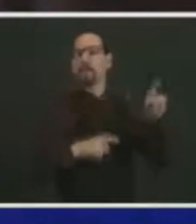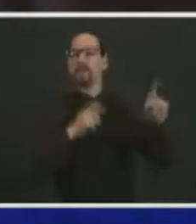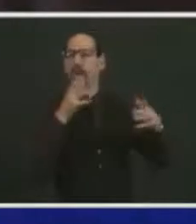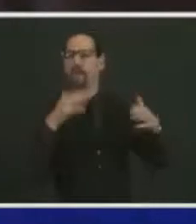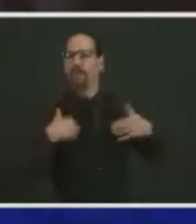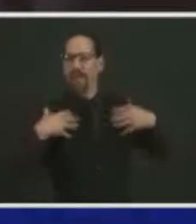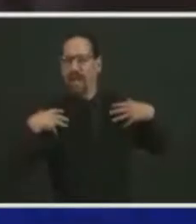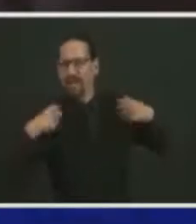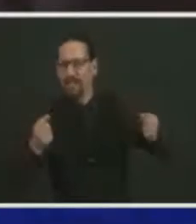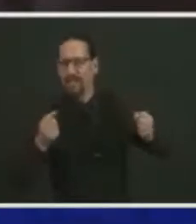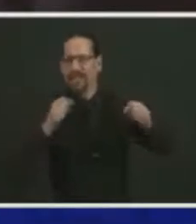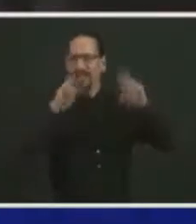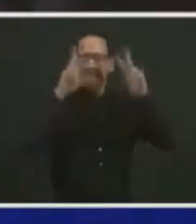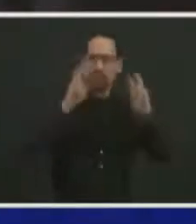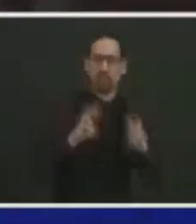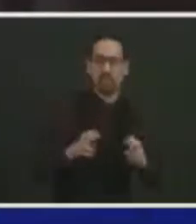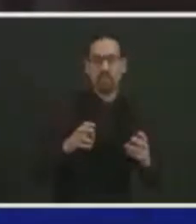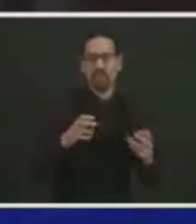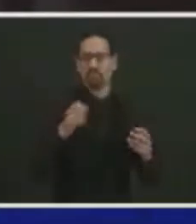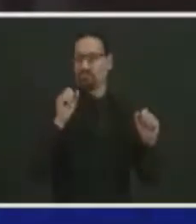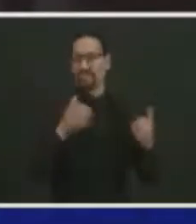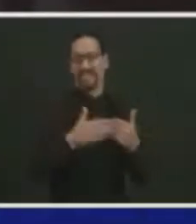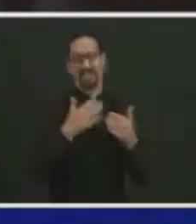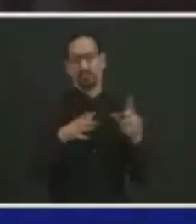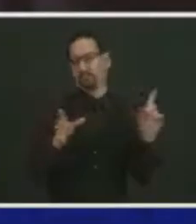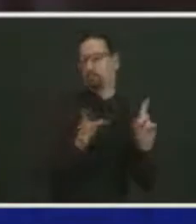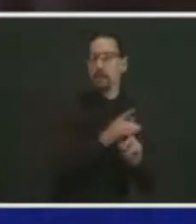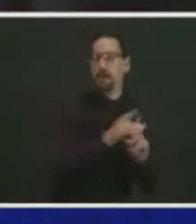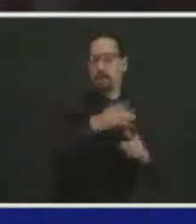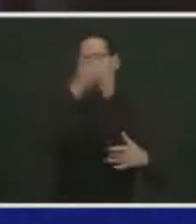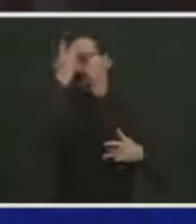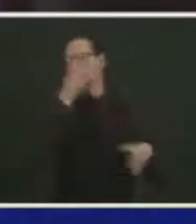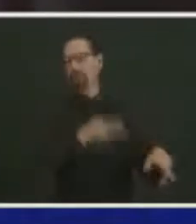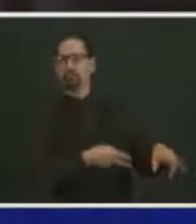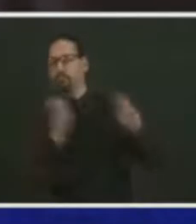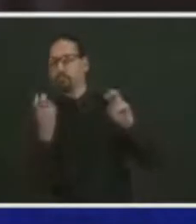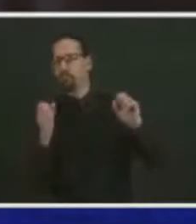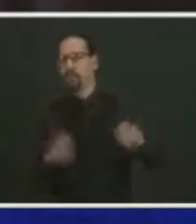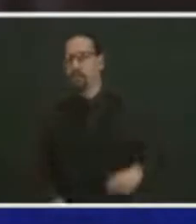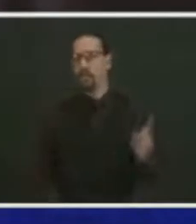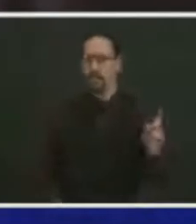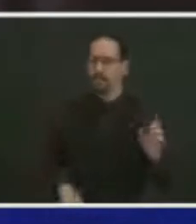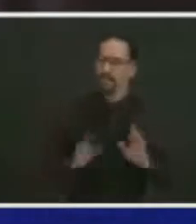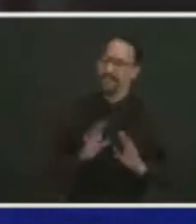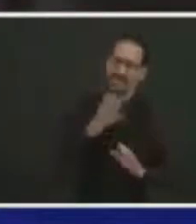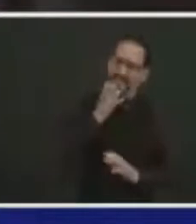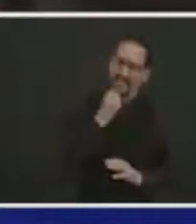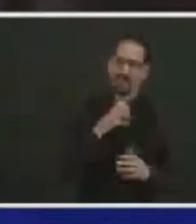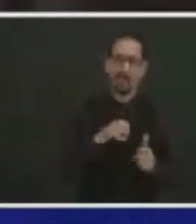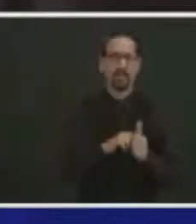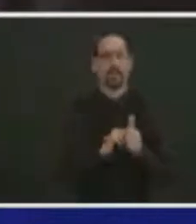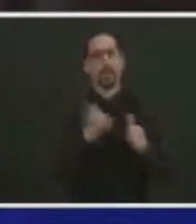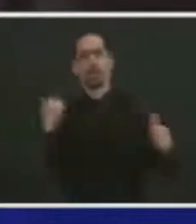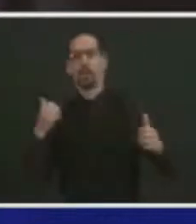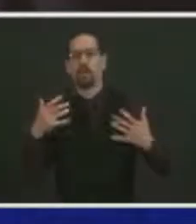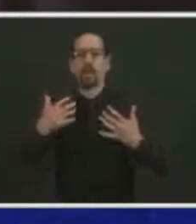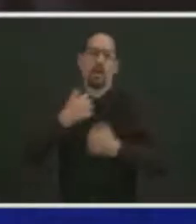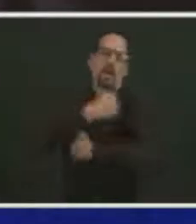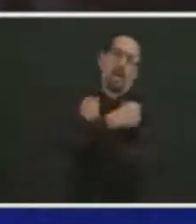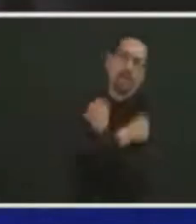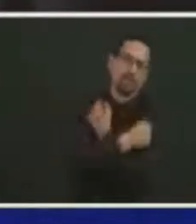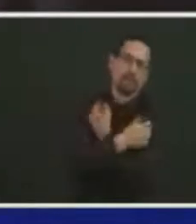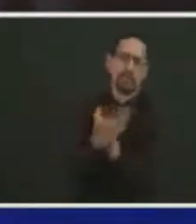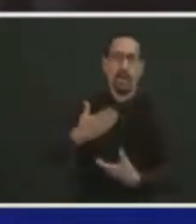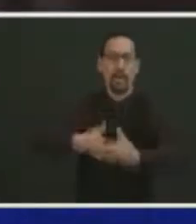risk. At the very least, you should think about avoiding embraces like handshakes and hugs with those